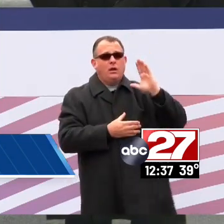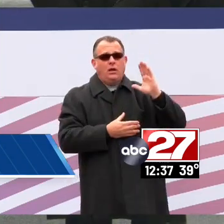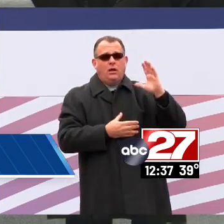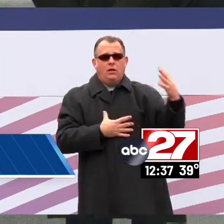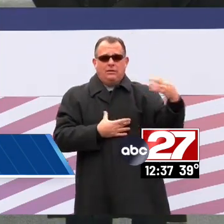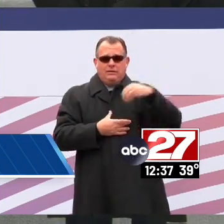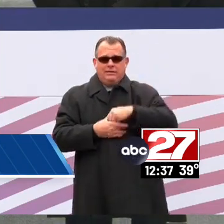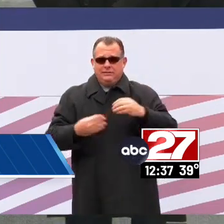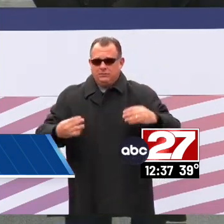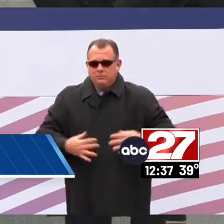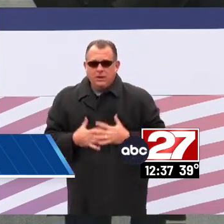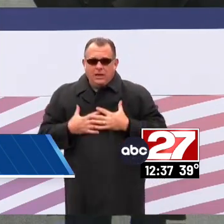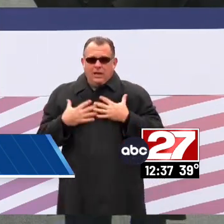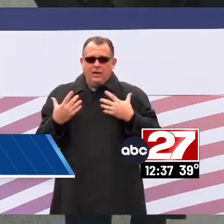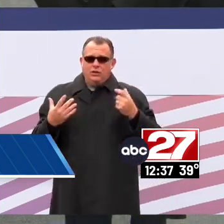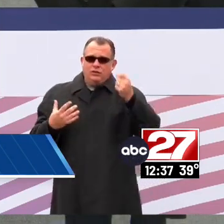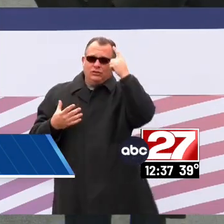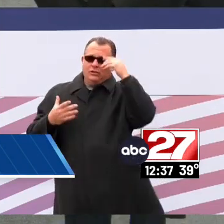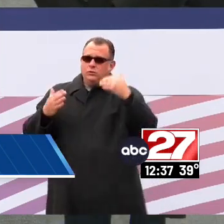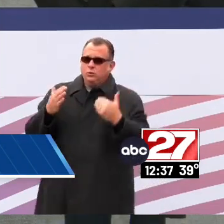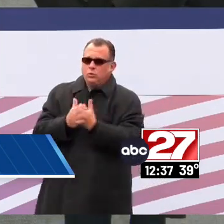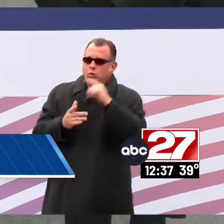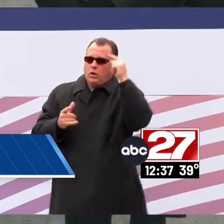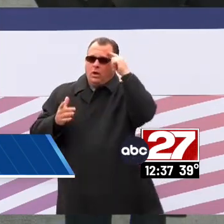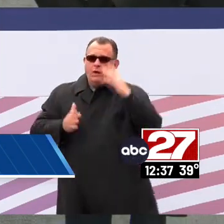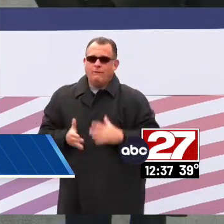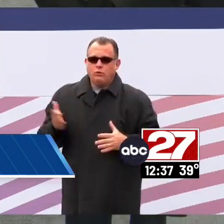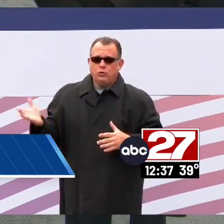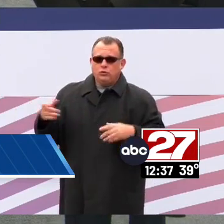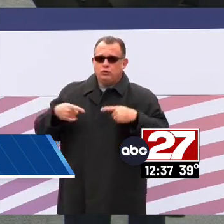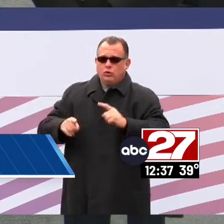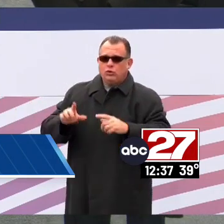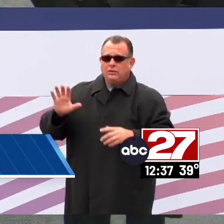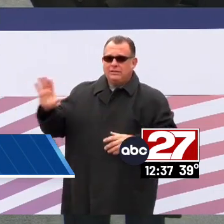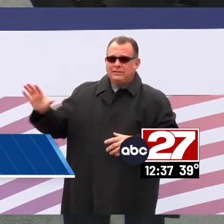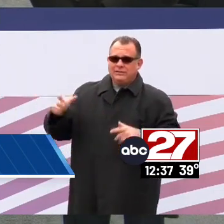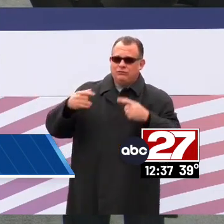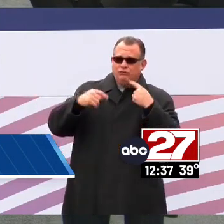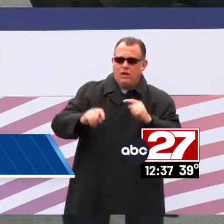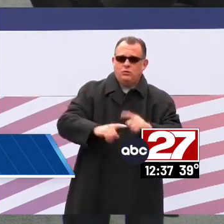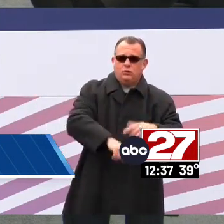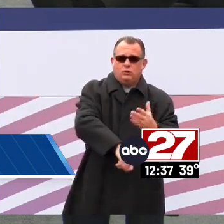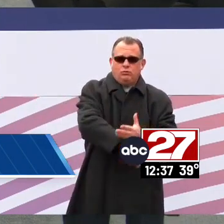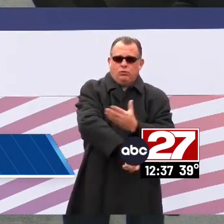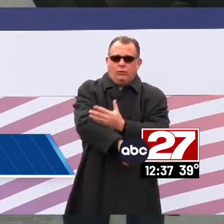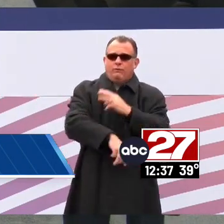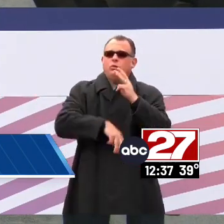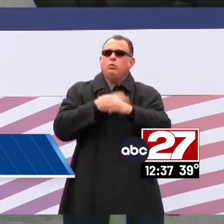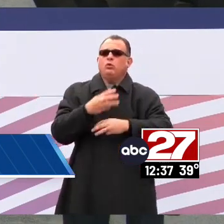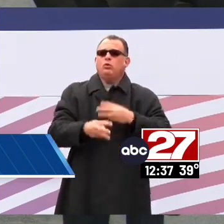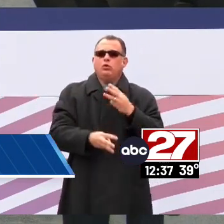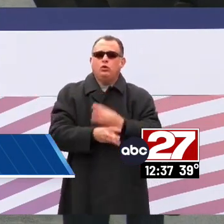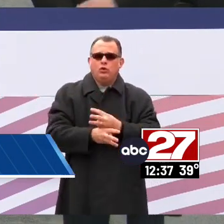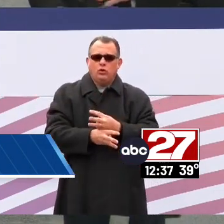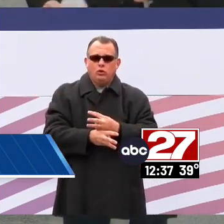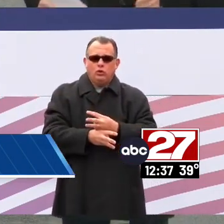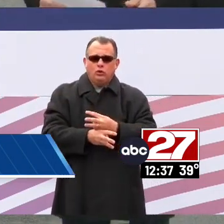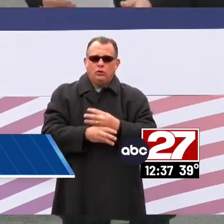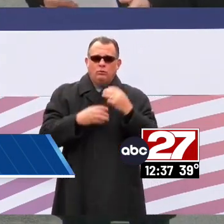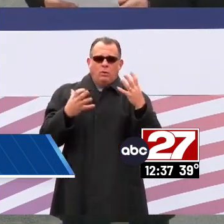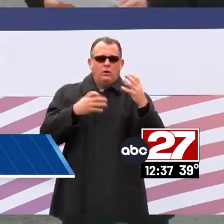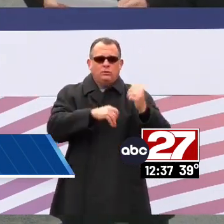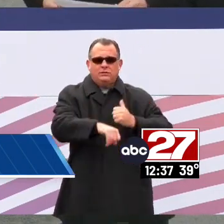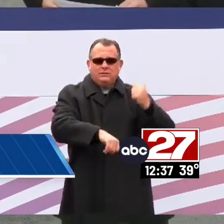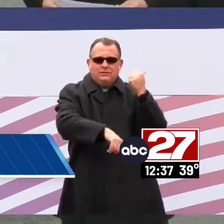new governor as he seeks to build a better world, to establish new ties of